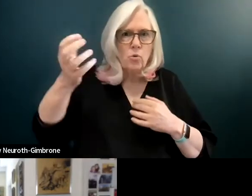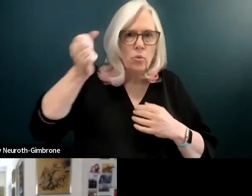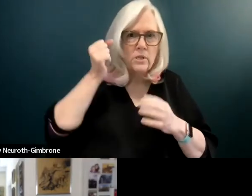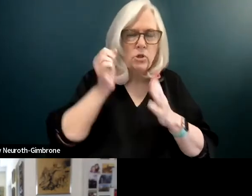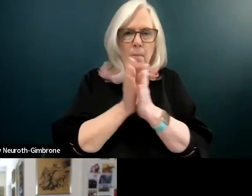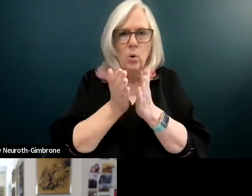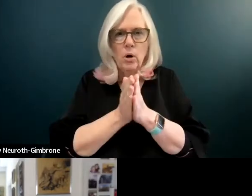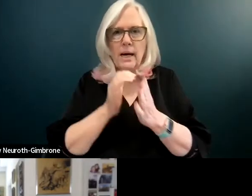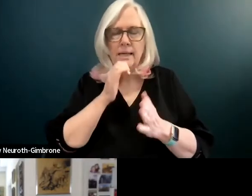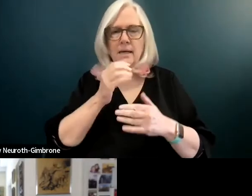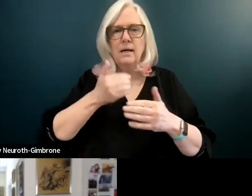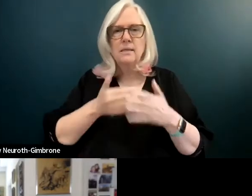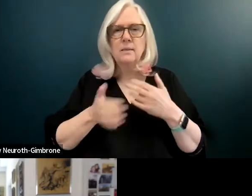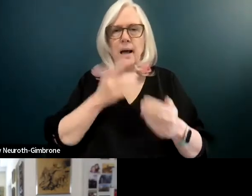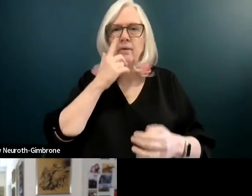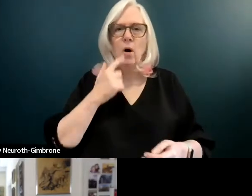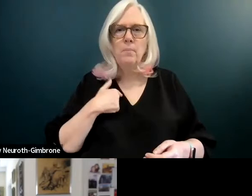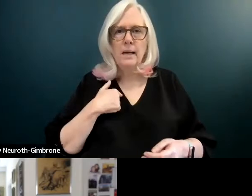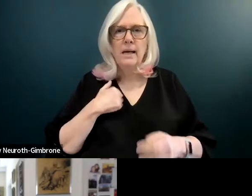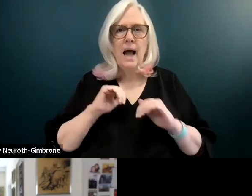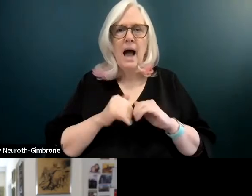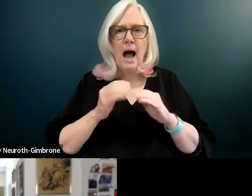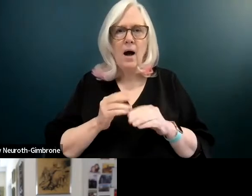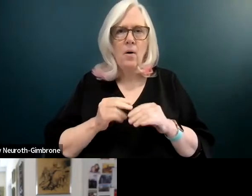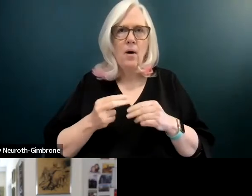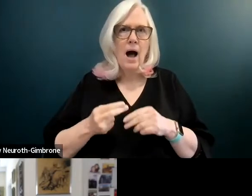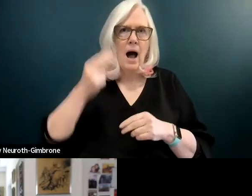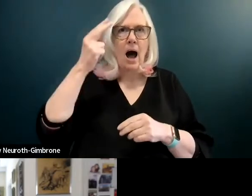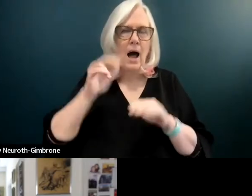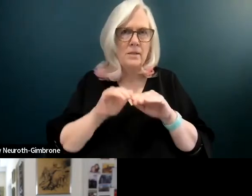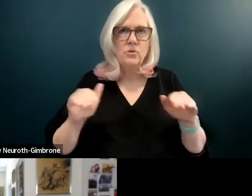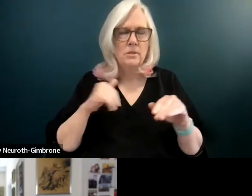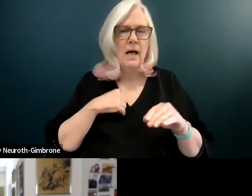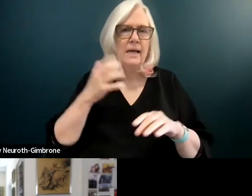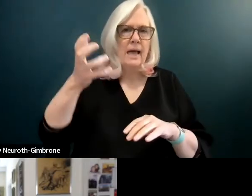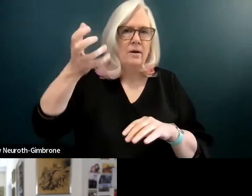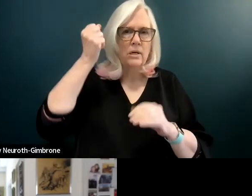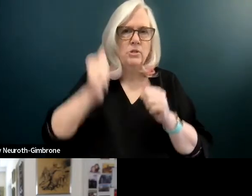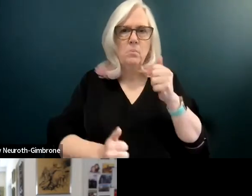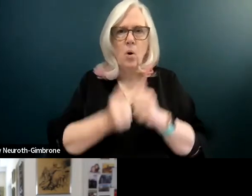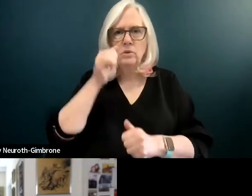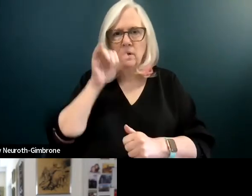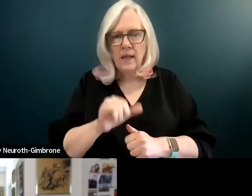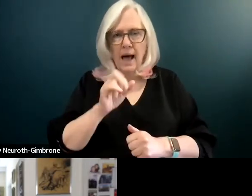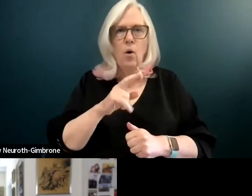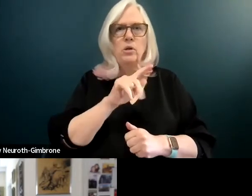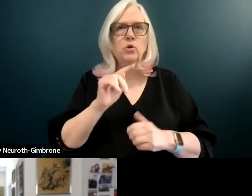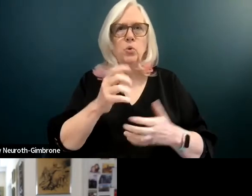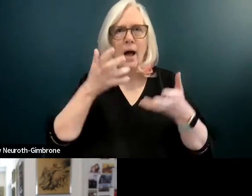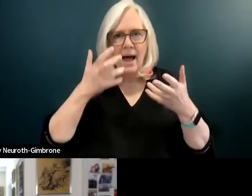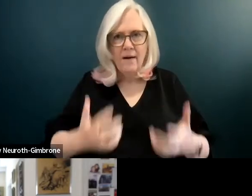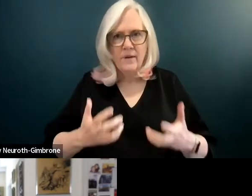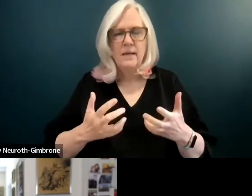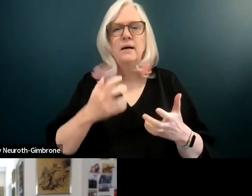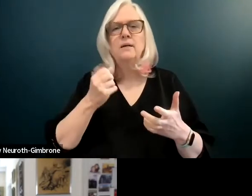doesn't matter for me how high the shelves go, because I can't reach most of them, or they're too heavy. And